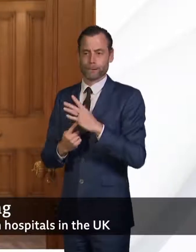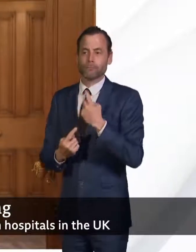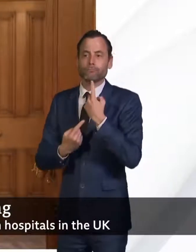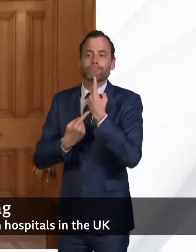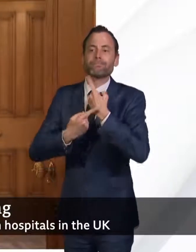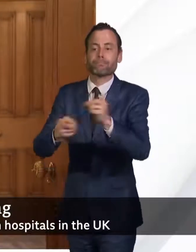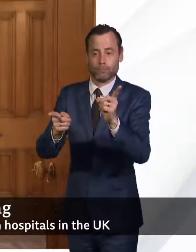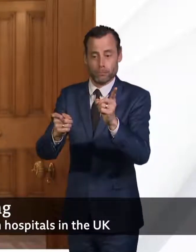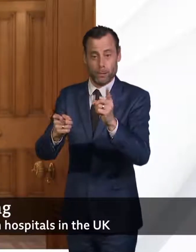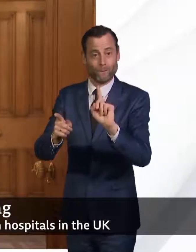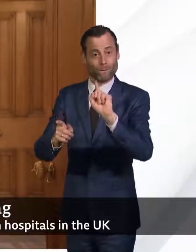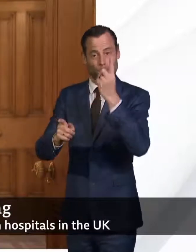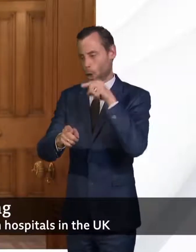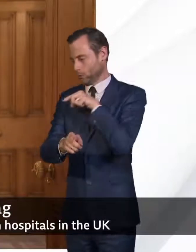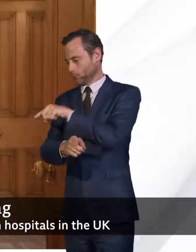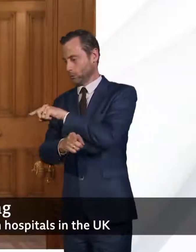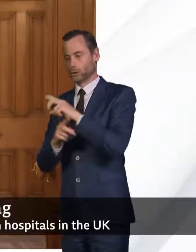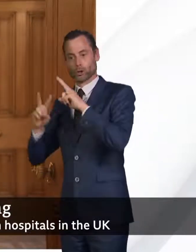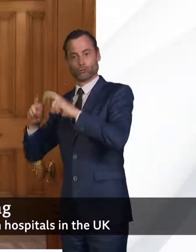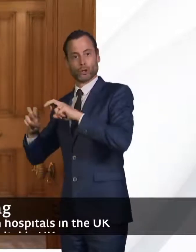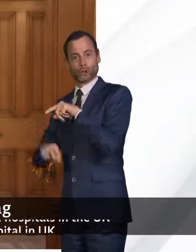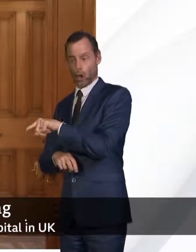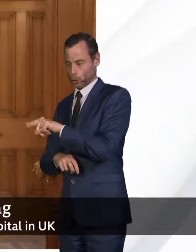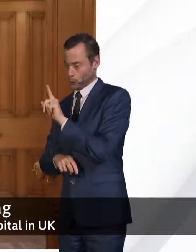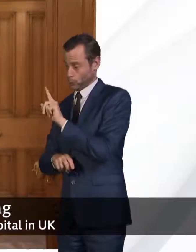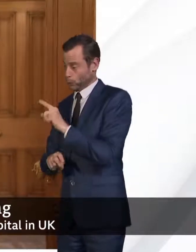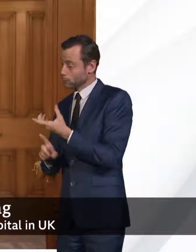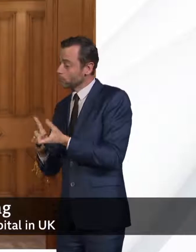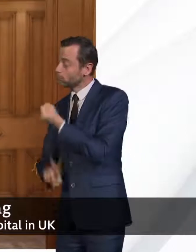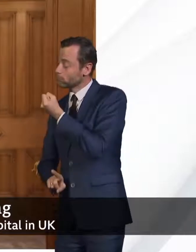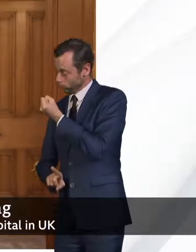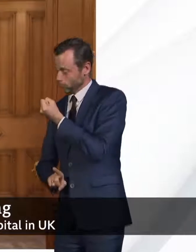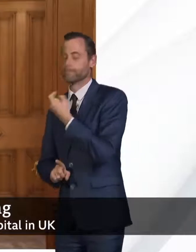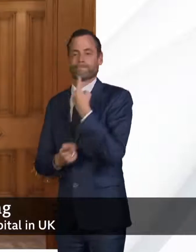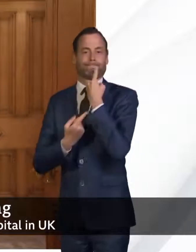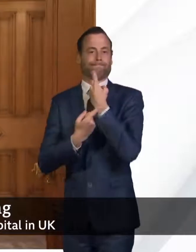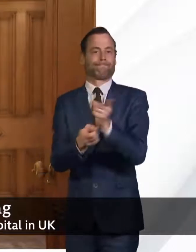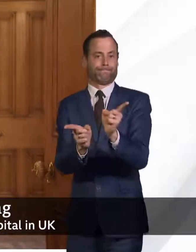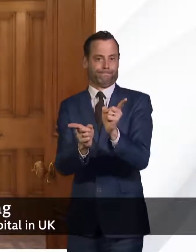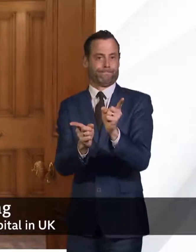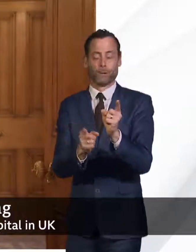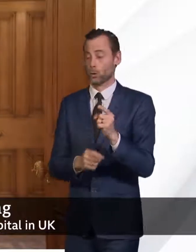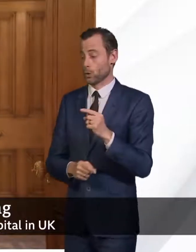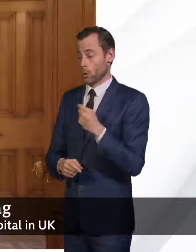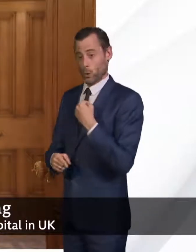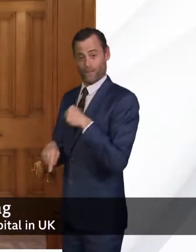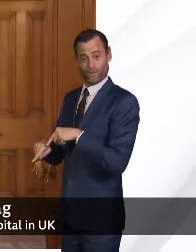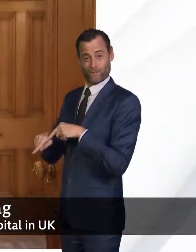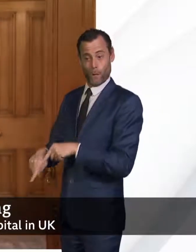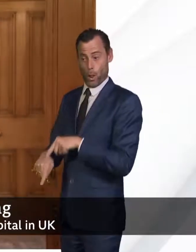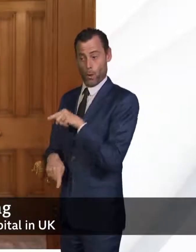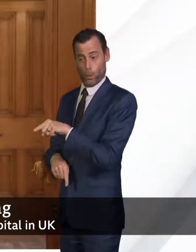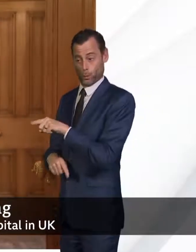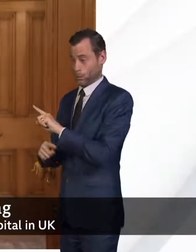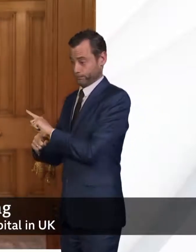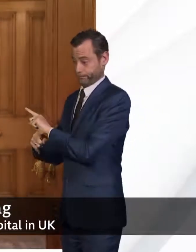we're guided by that clinical advice. And when it was necessary to make that change, which is quite a firm